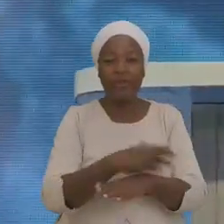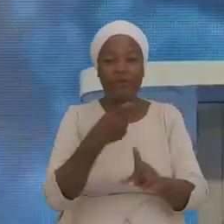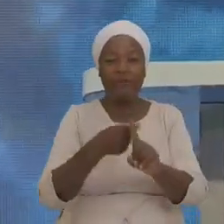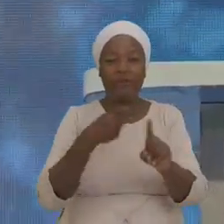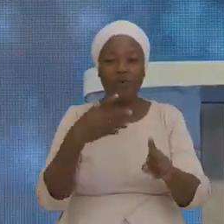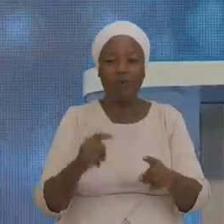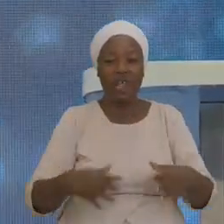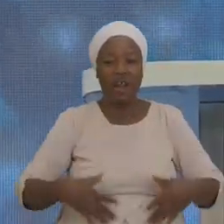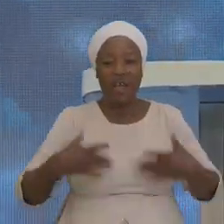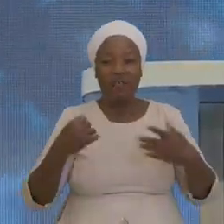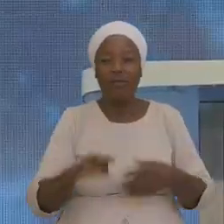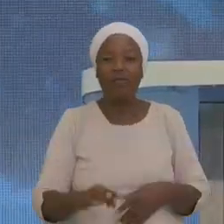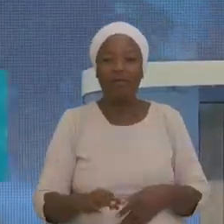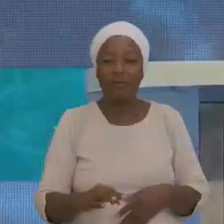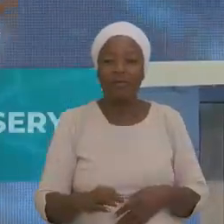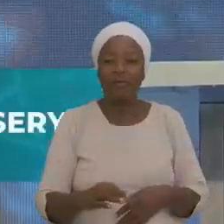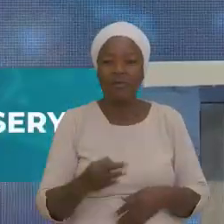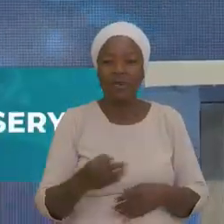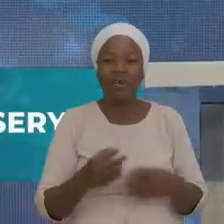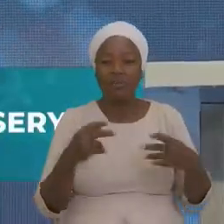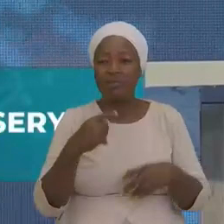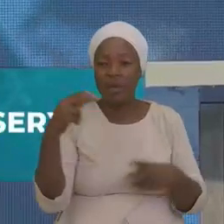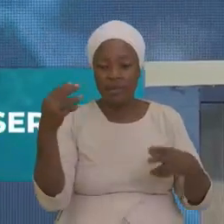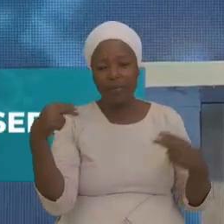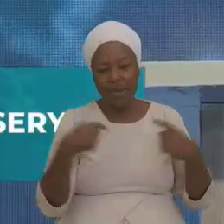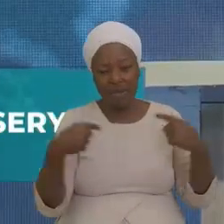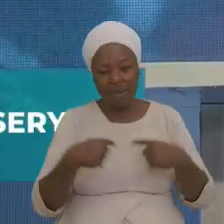life of misery and horror.